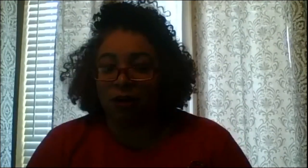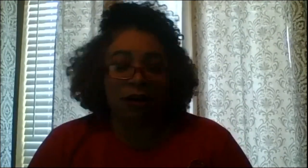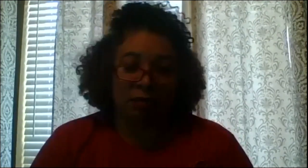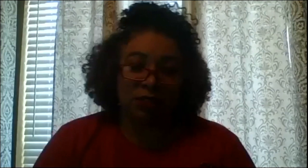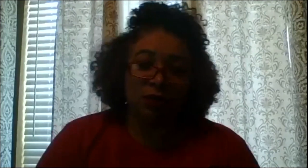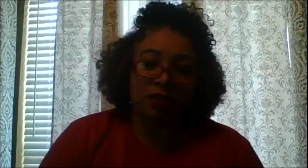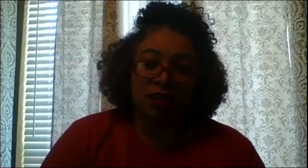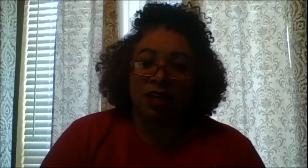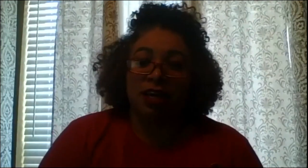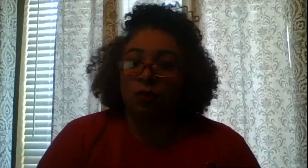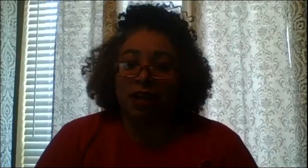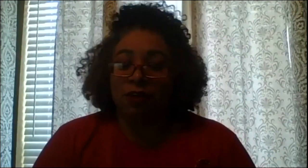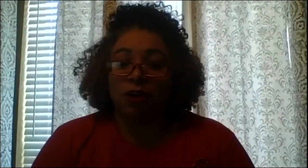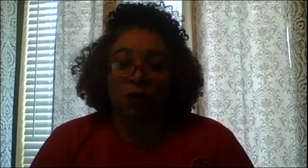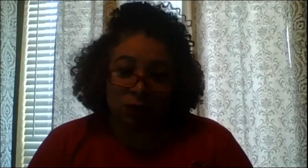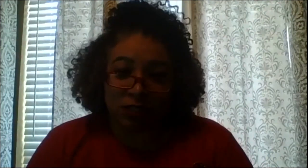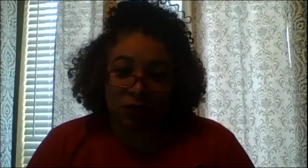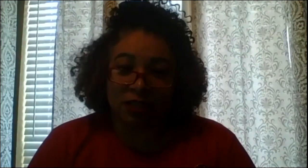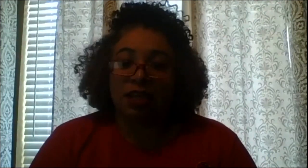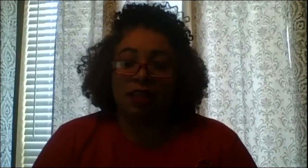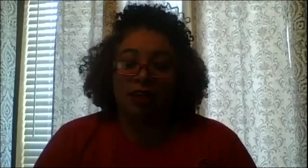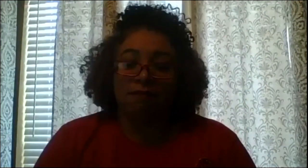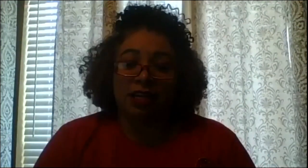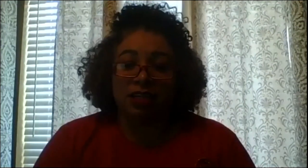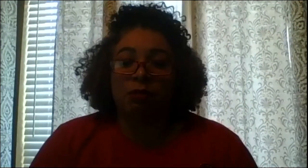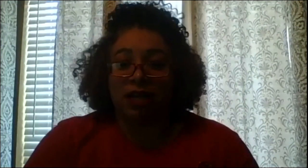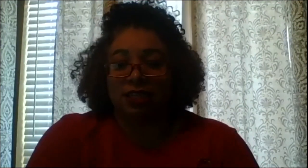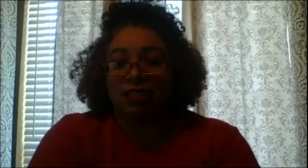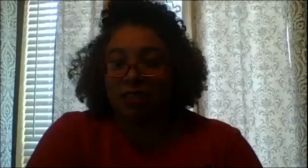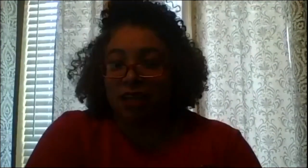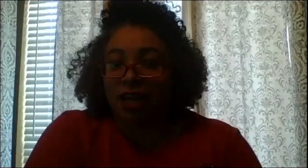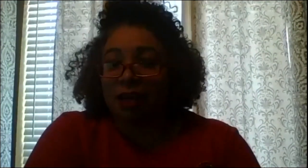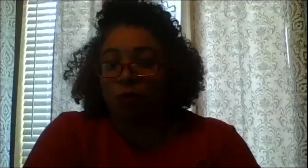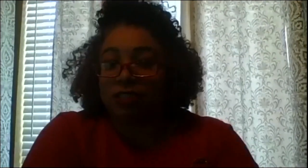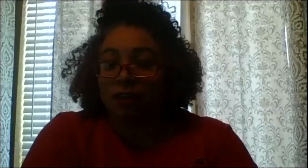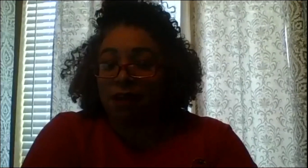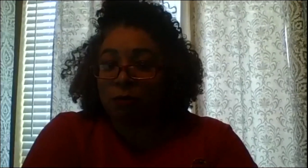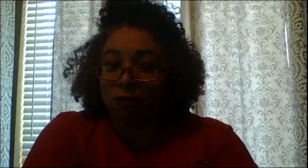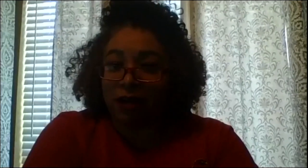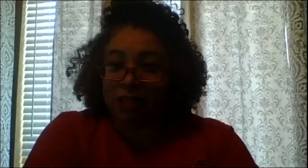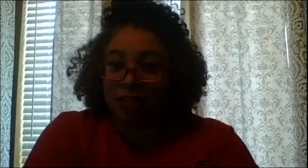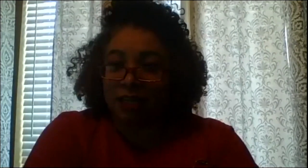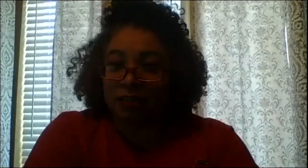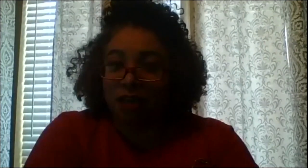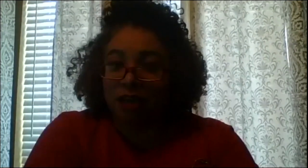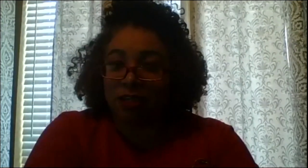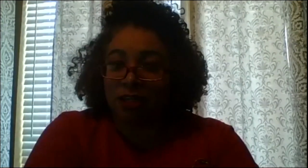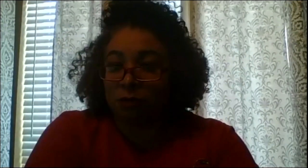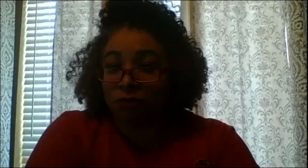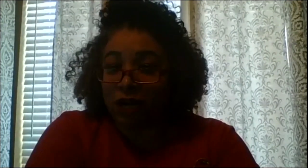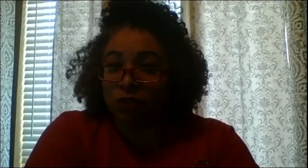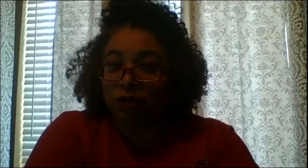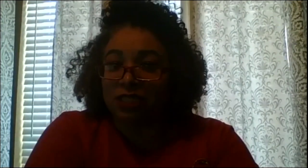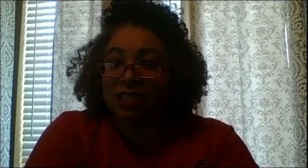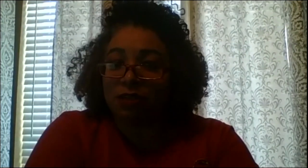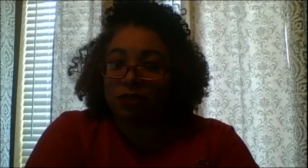if you're an on-campus student, either way, if you're a graduate student, the financial aid process and what's available for financial aid in terms